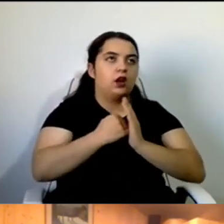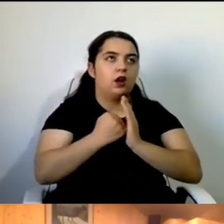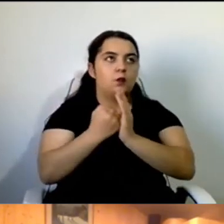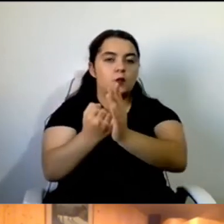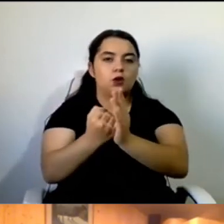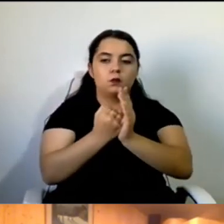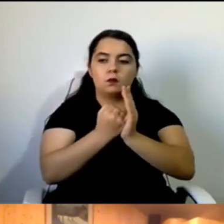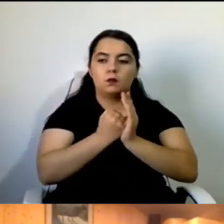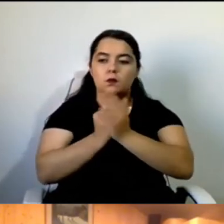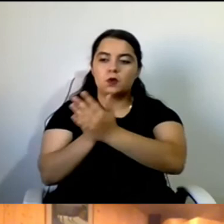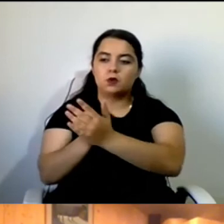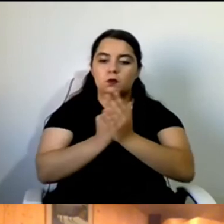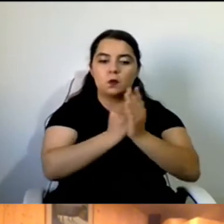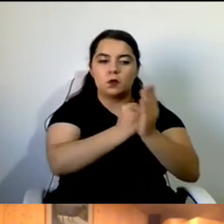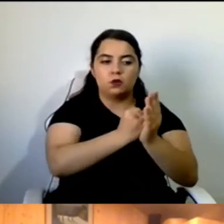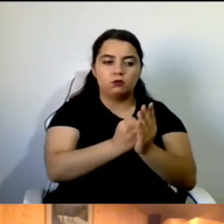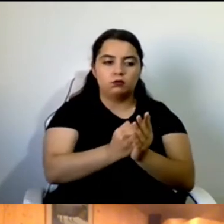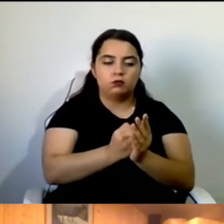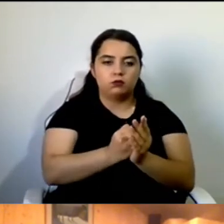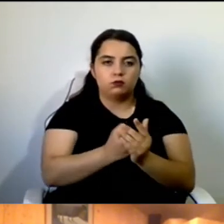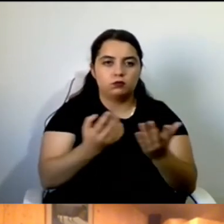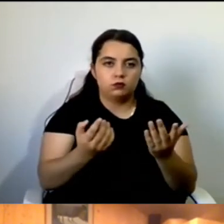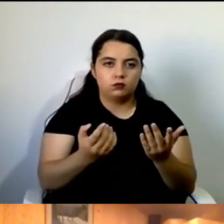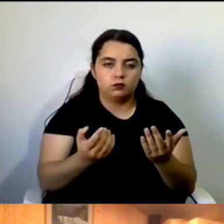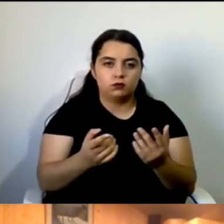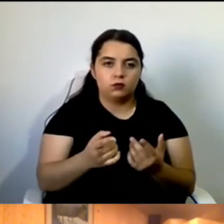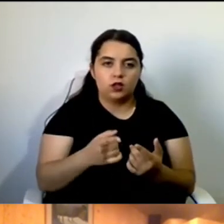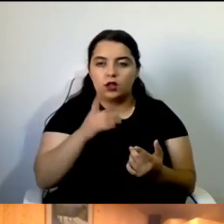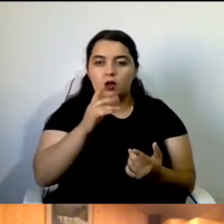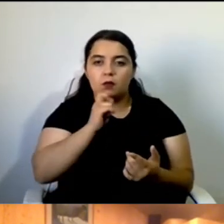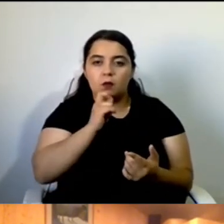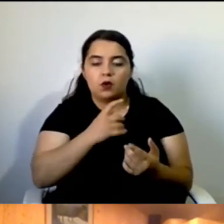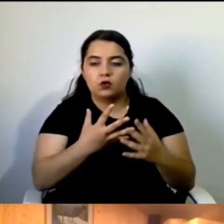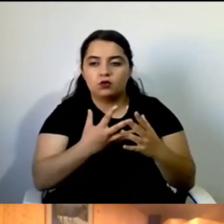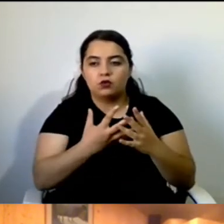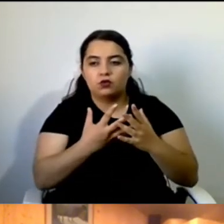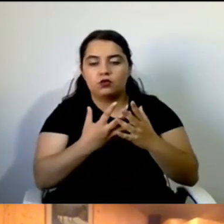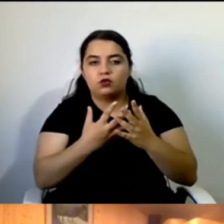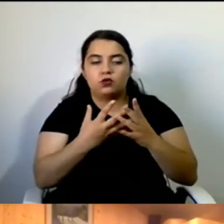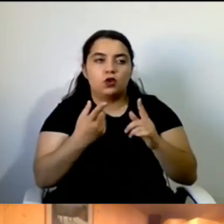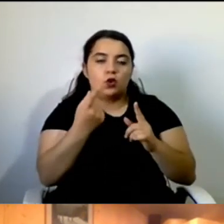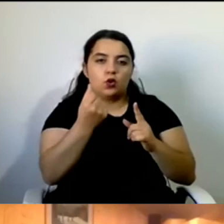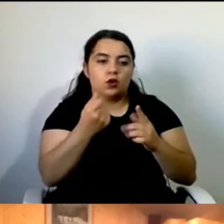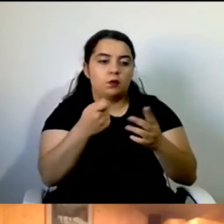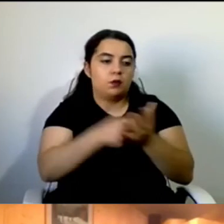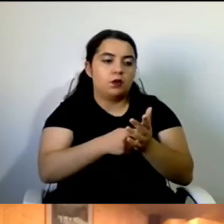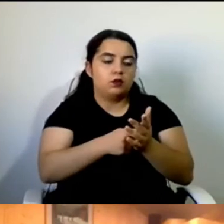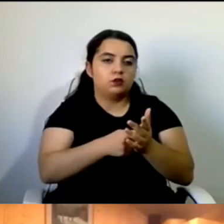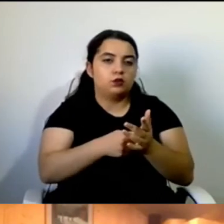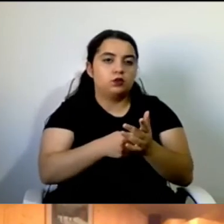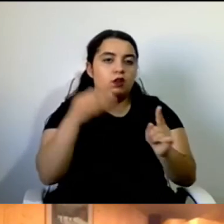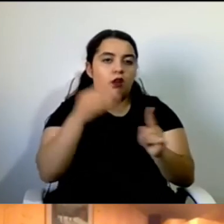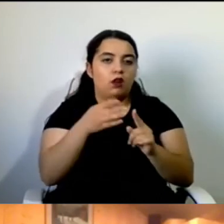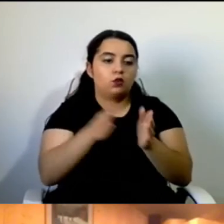take the costs from that, from the direct payment. So it depends on where you are. A lot of companies